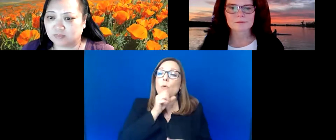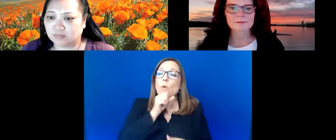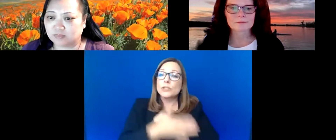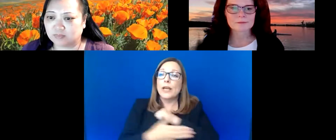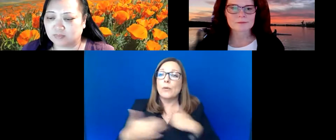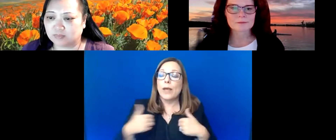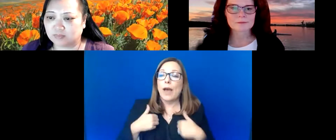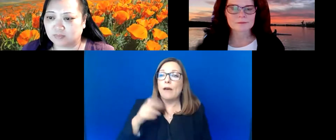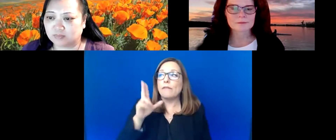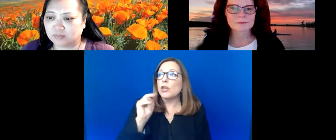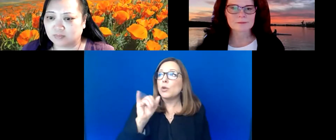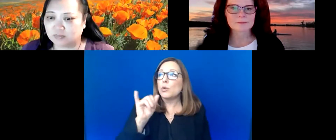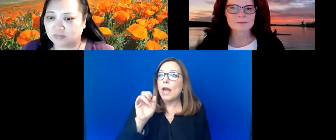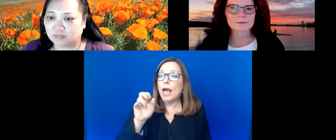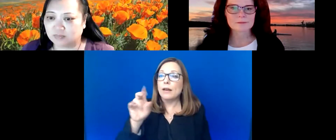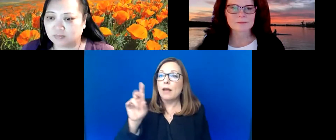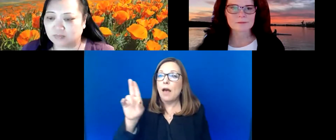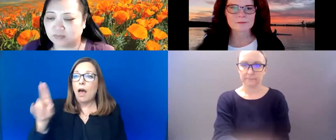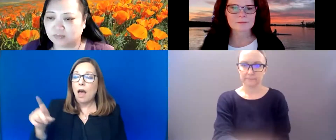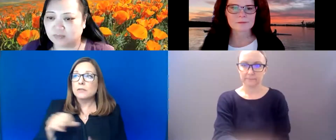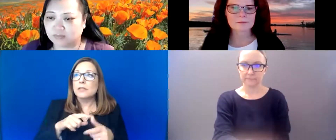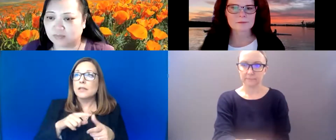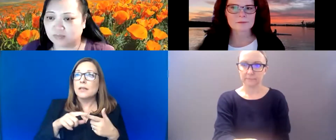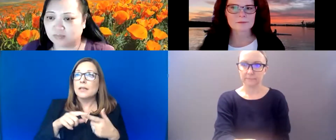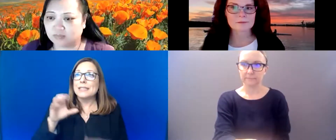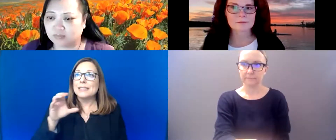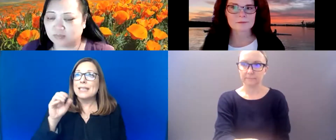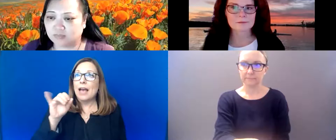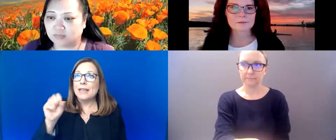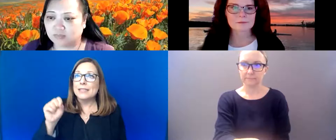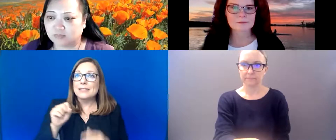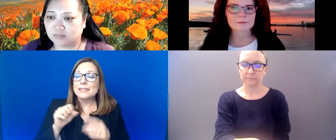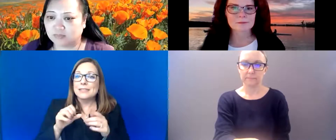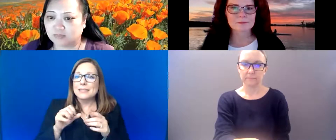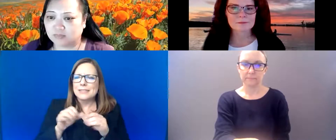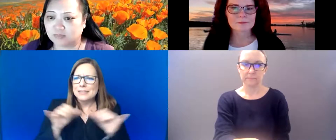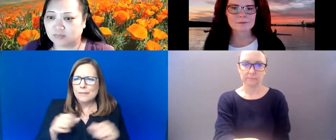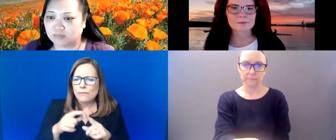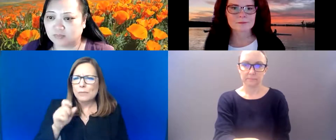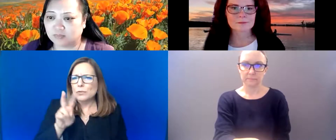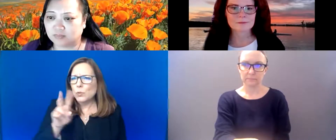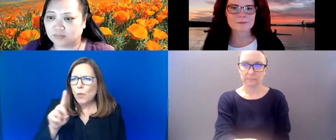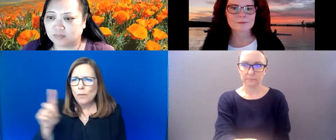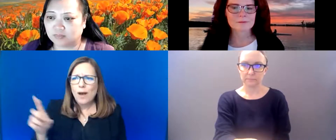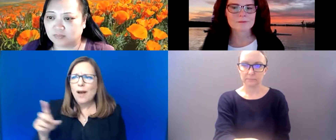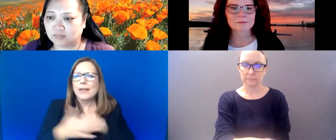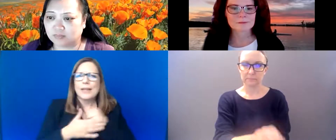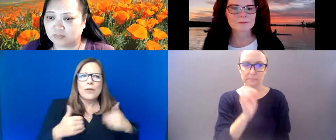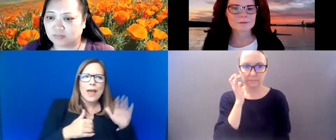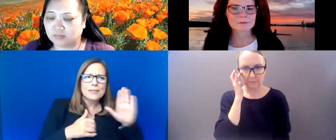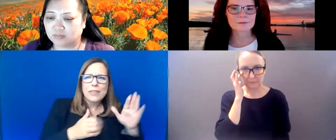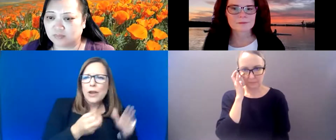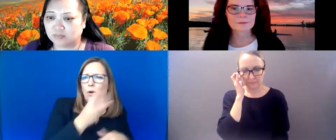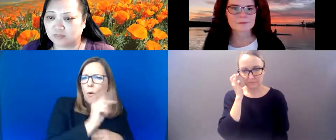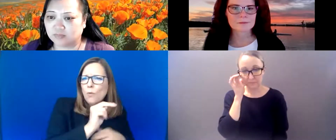Unite Us, the CIE system from 211, Aunt Bertha, the county's working on a system, and we have our